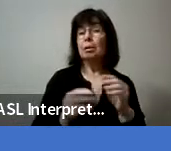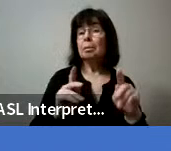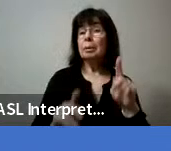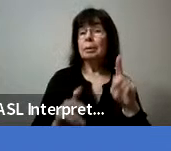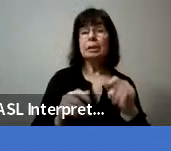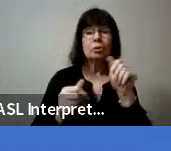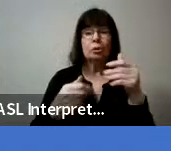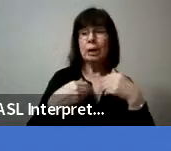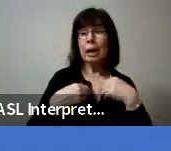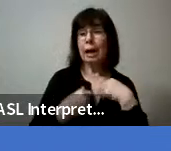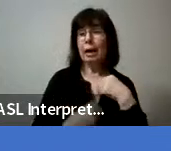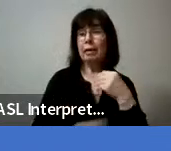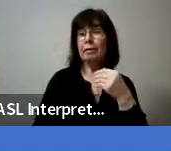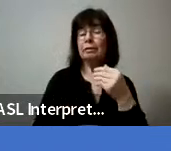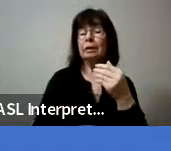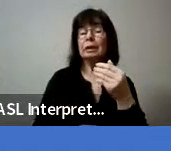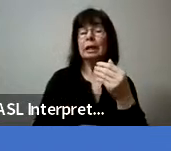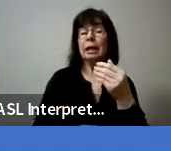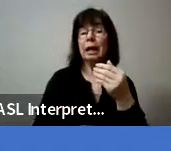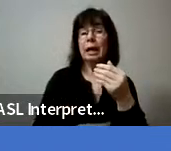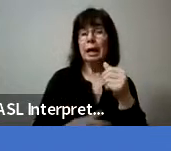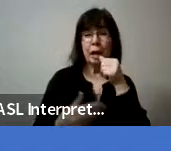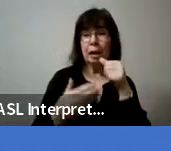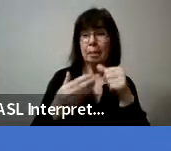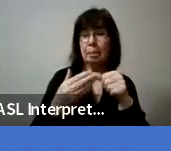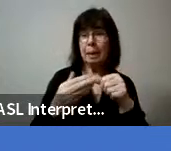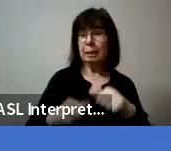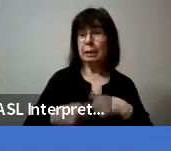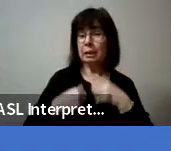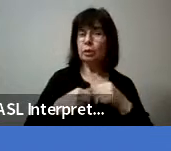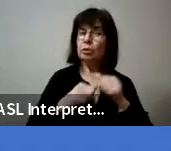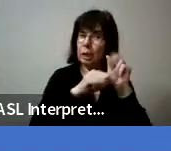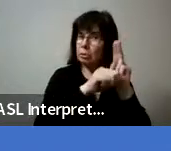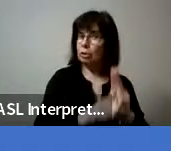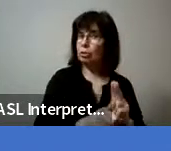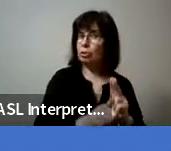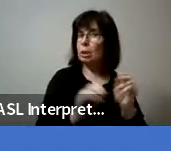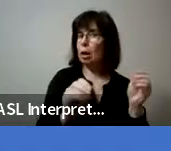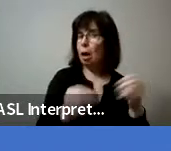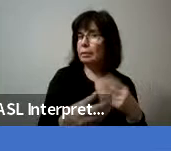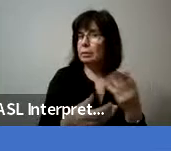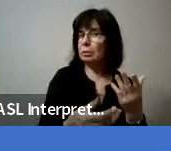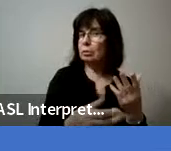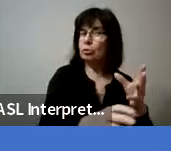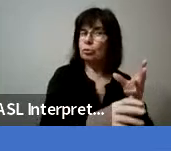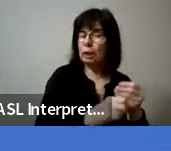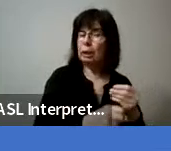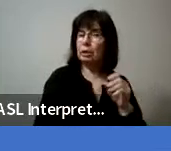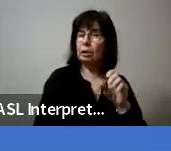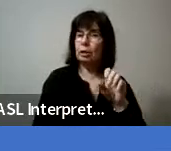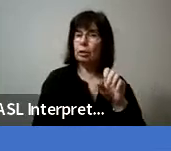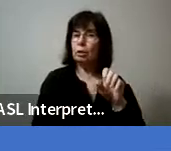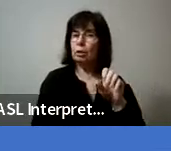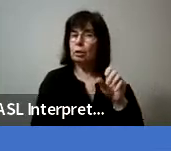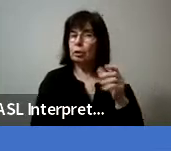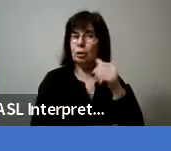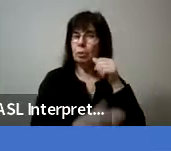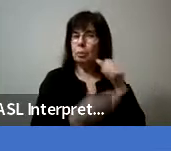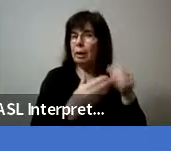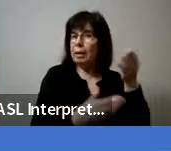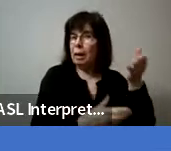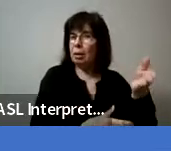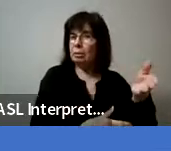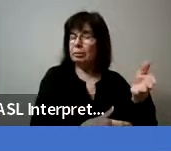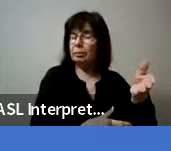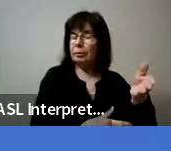mailing address, they are able to use one of our offices to receive SSA related mail. What I will